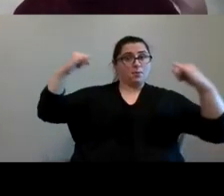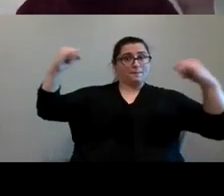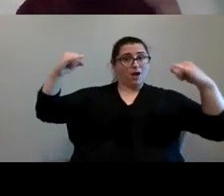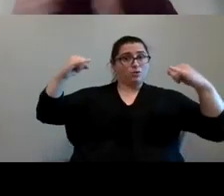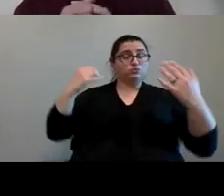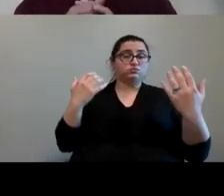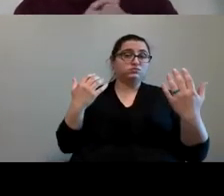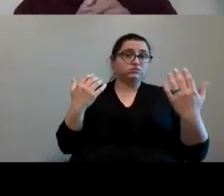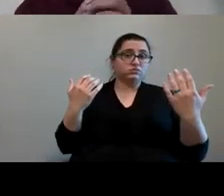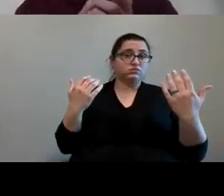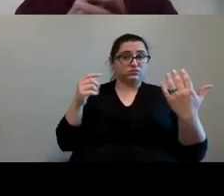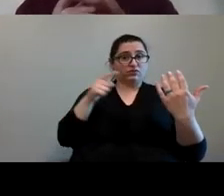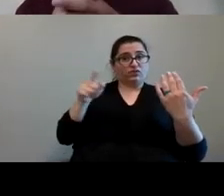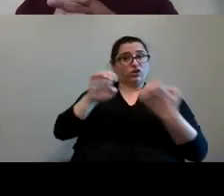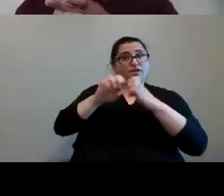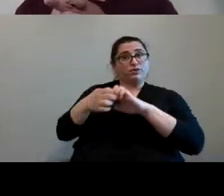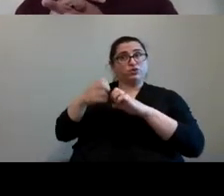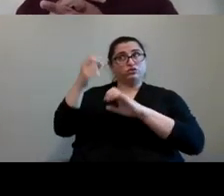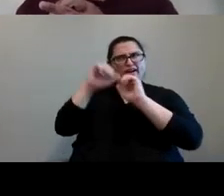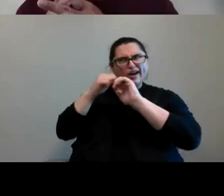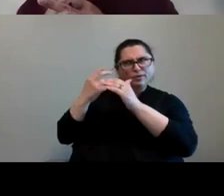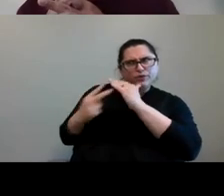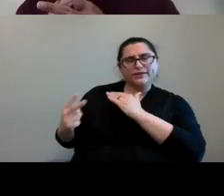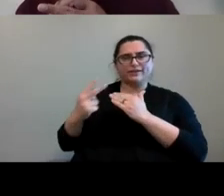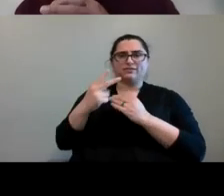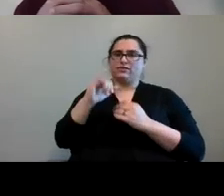strong upper bounds on evolutionary predictability.